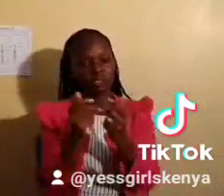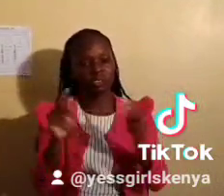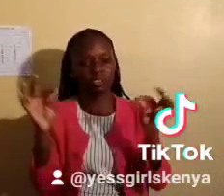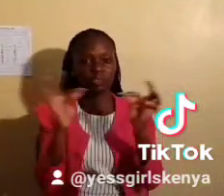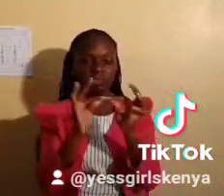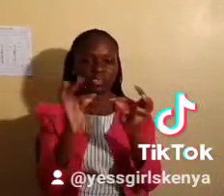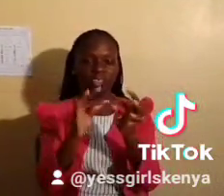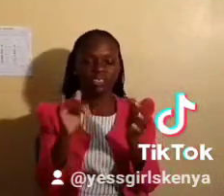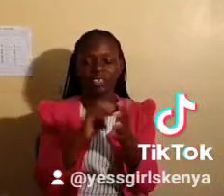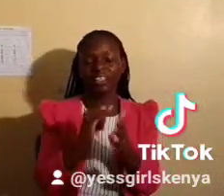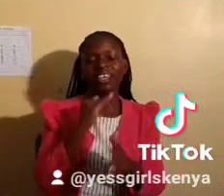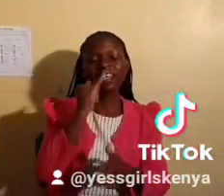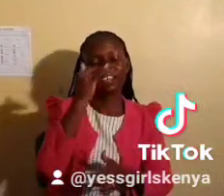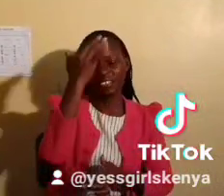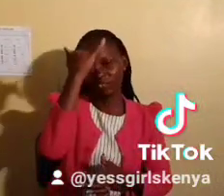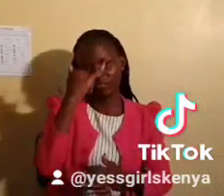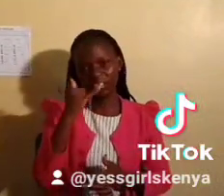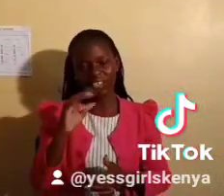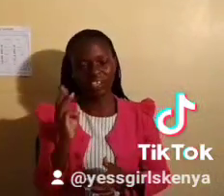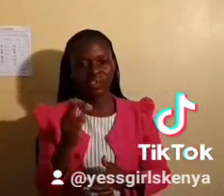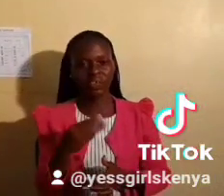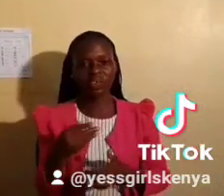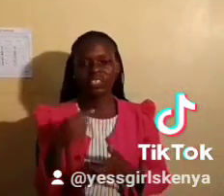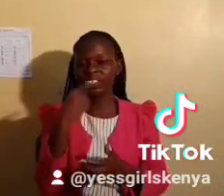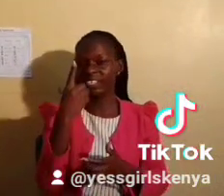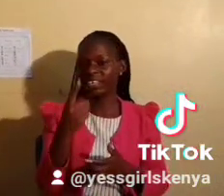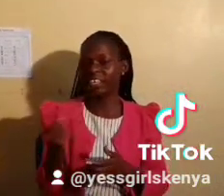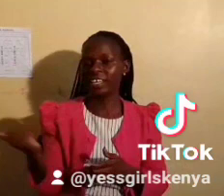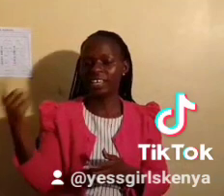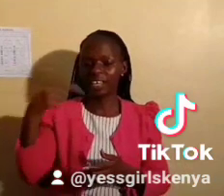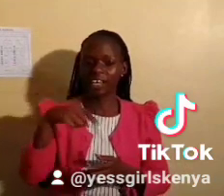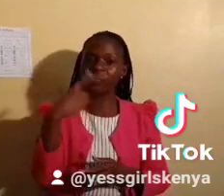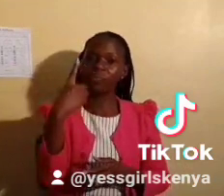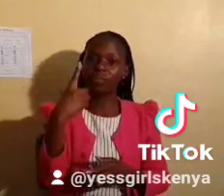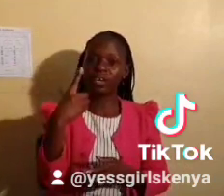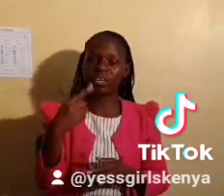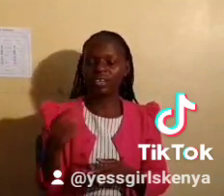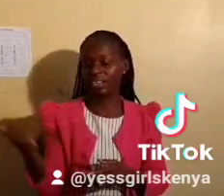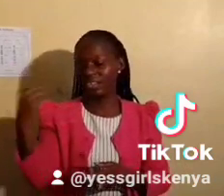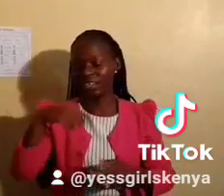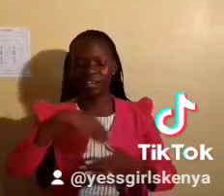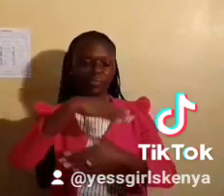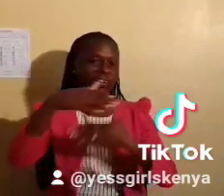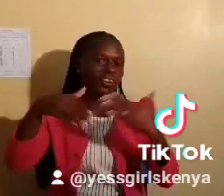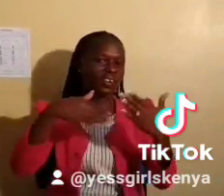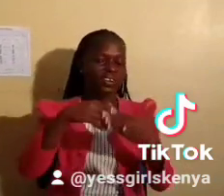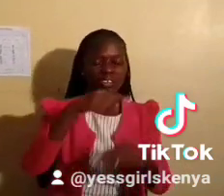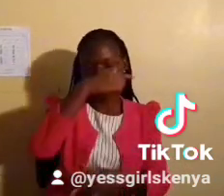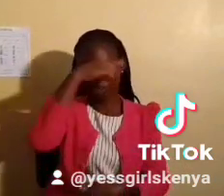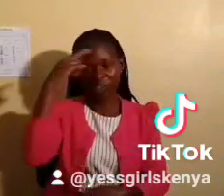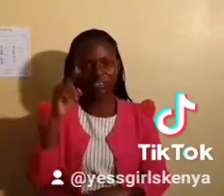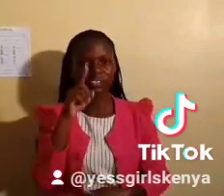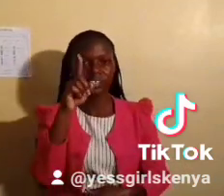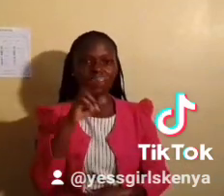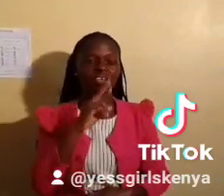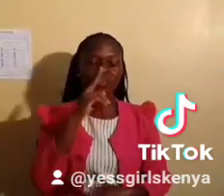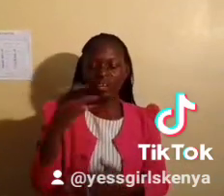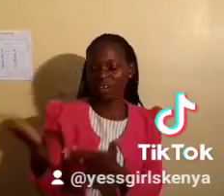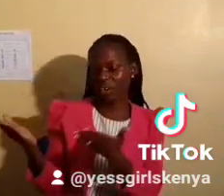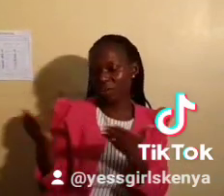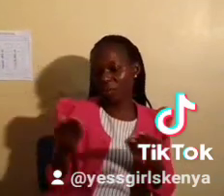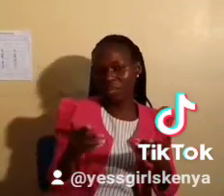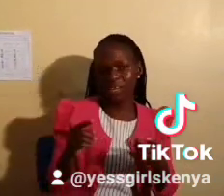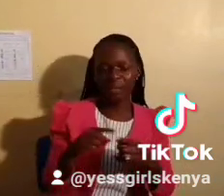social values. That is why we say, come one, come all,